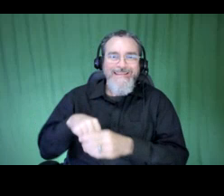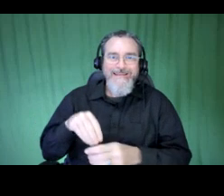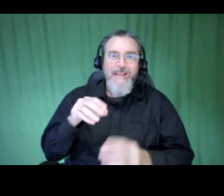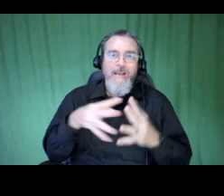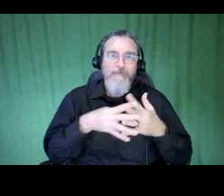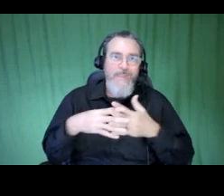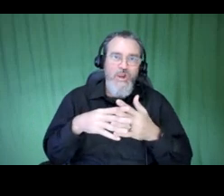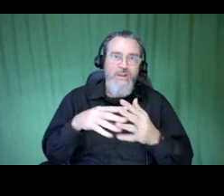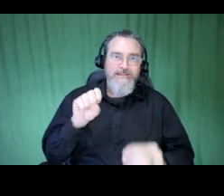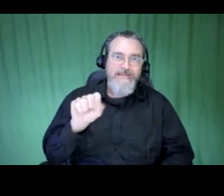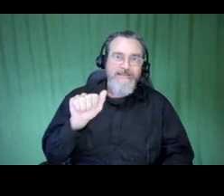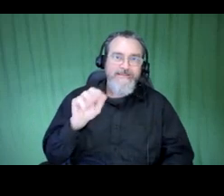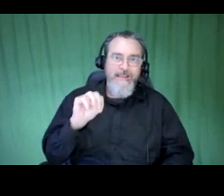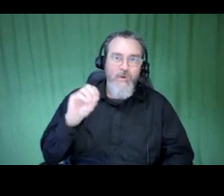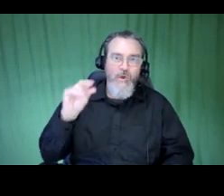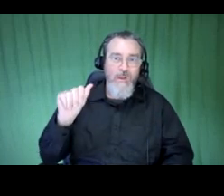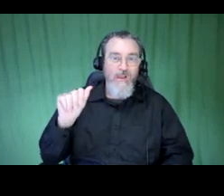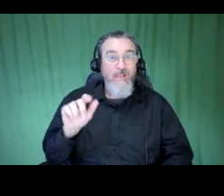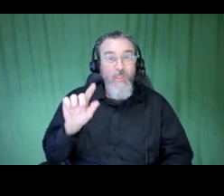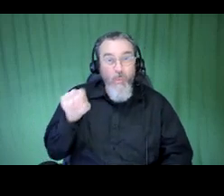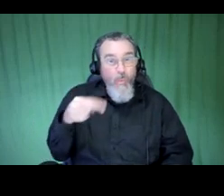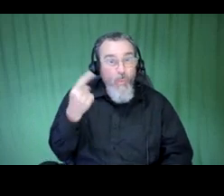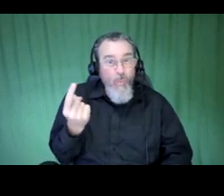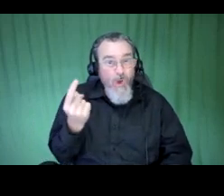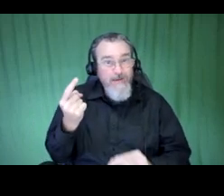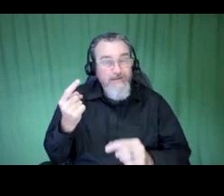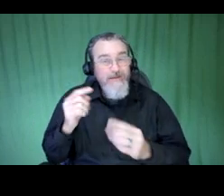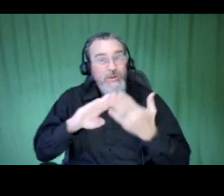community college, the American Samoa Community College.